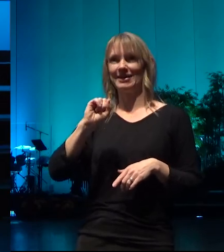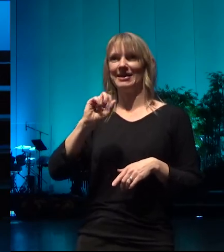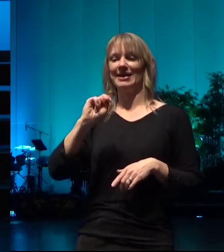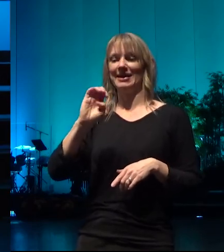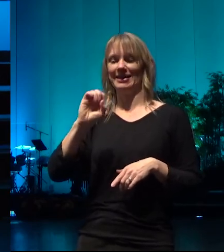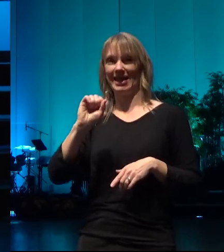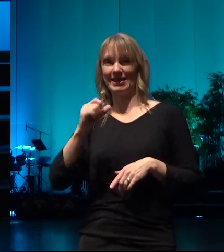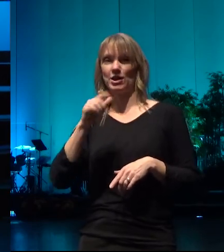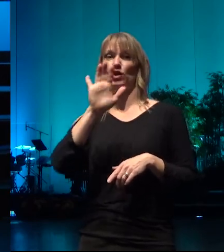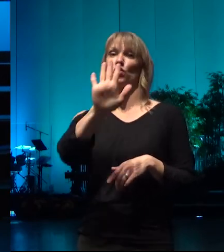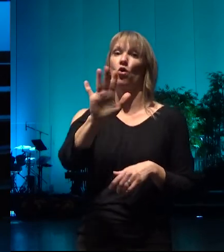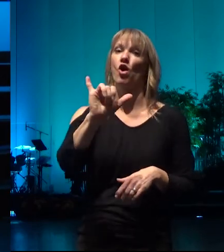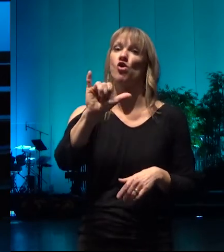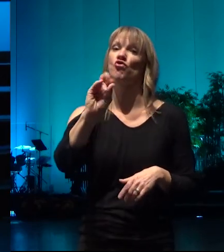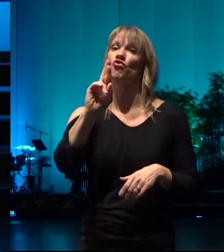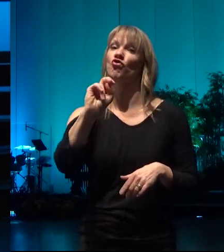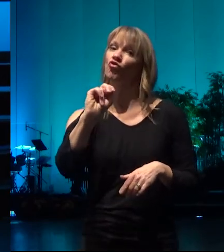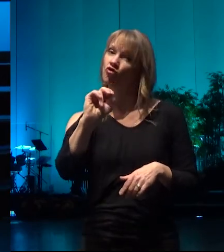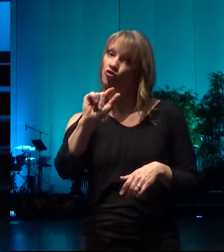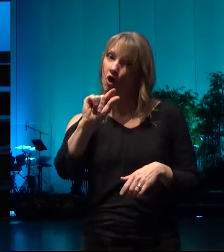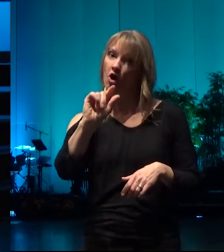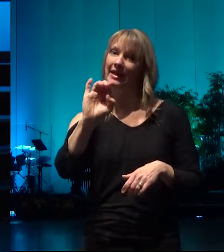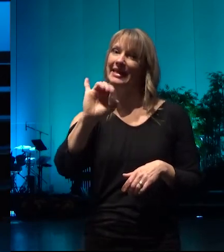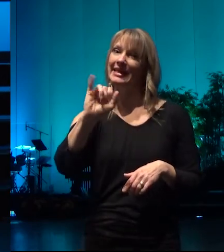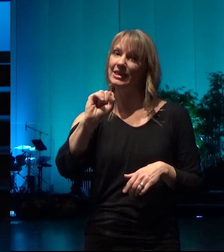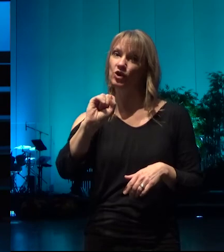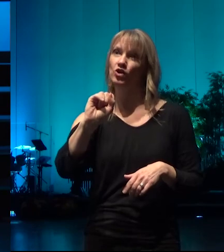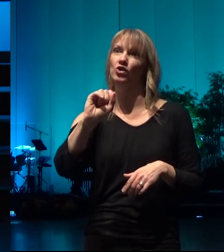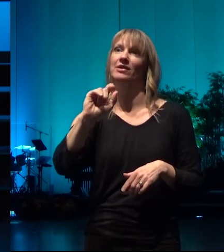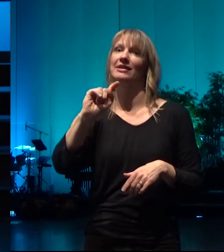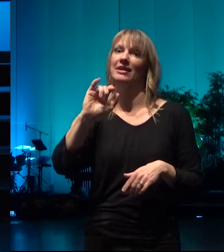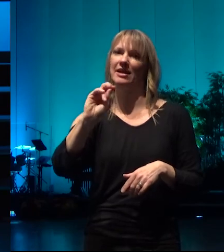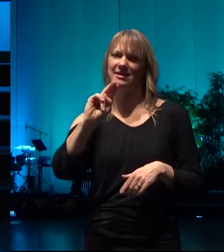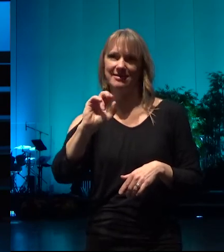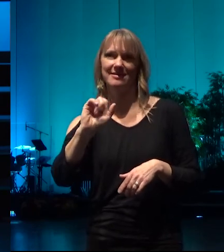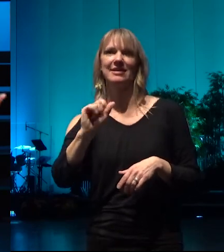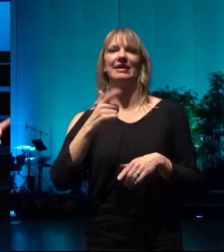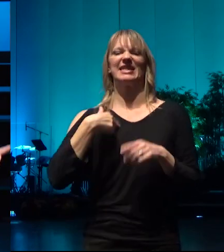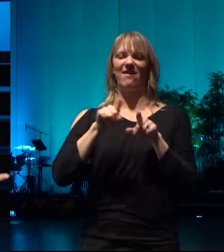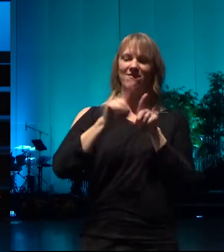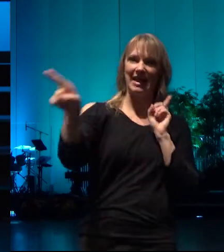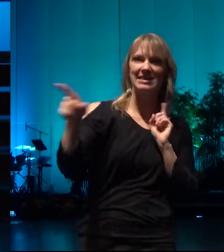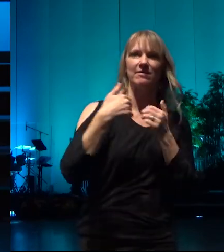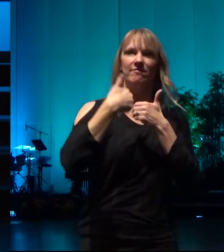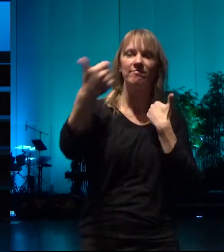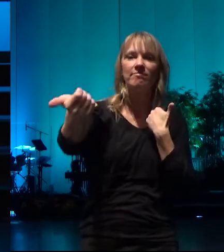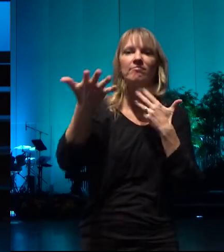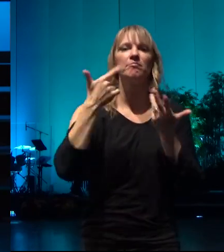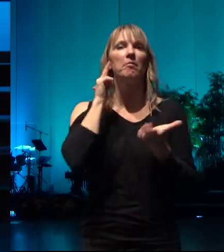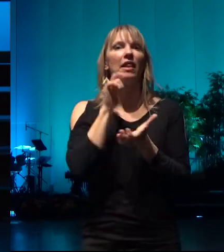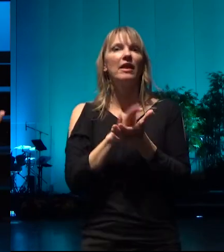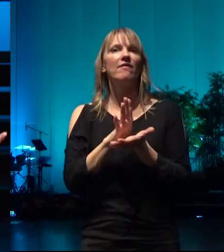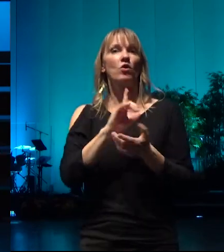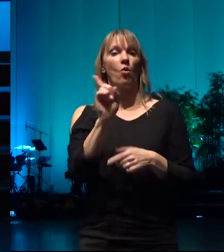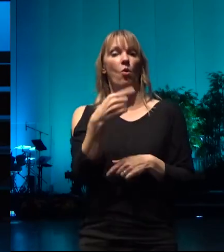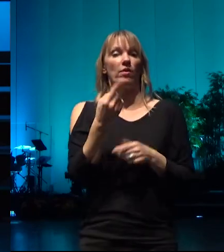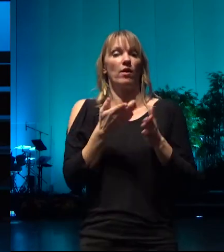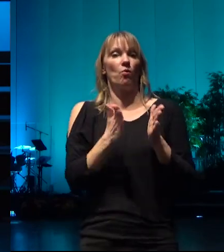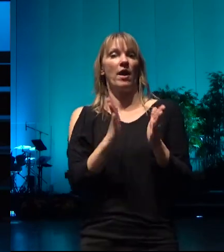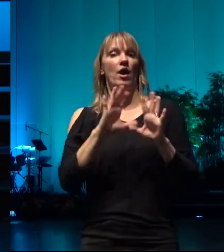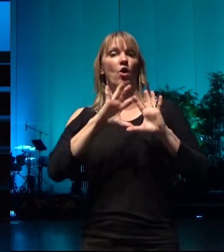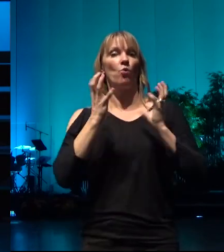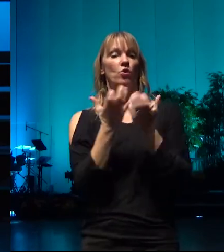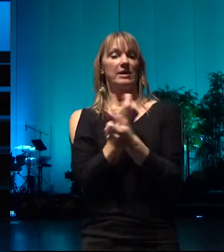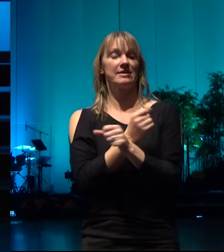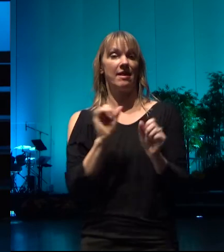through overgeneralizations. And in those moments, I've lost my connection to myself and all other beings. And the only way we find the kingdom of